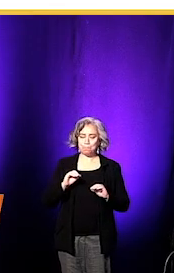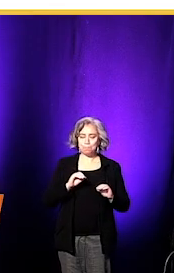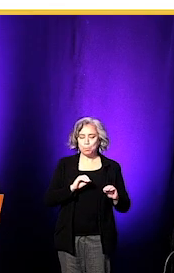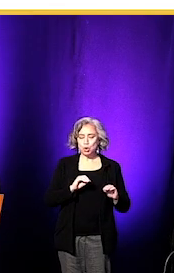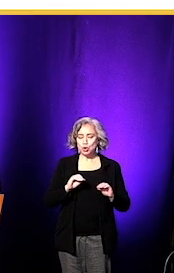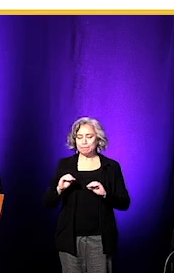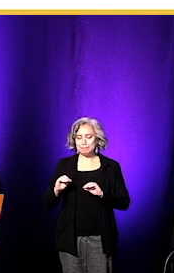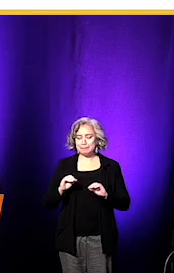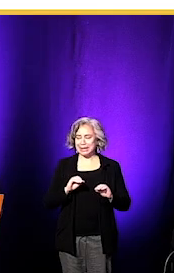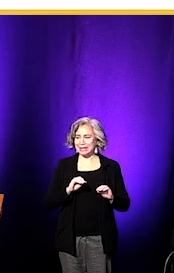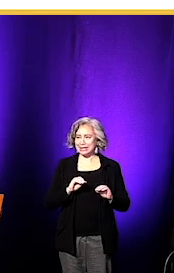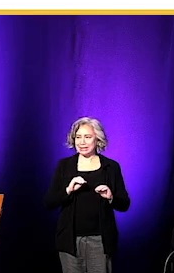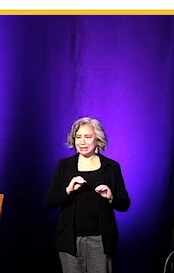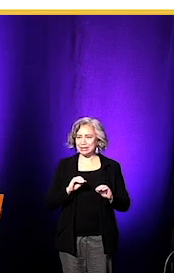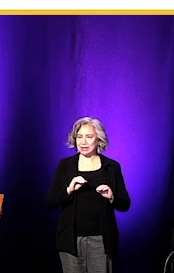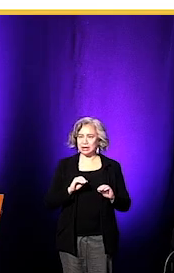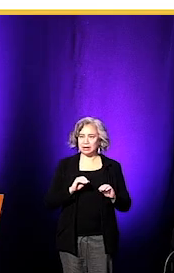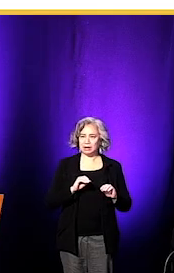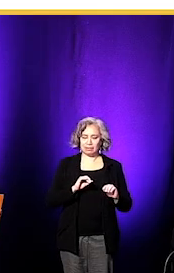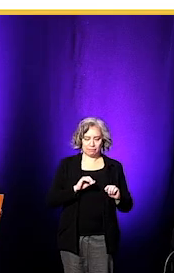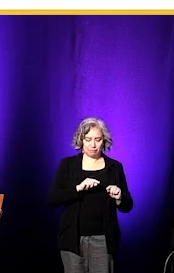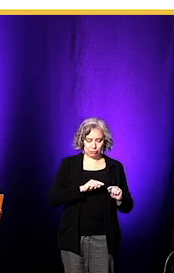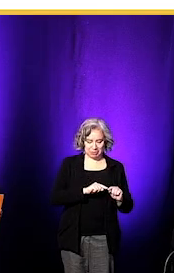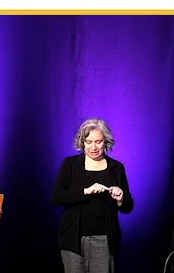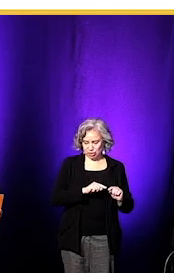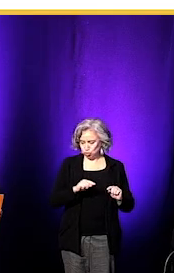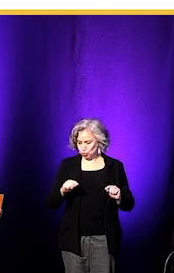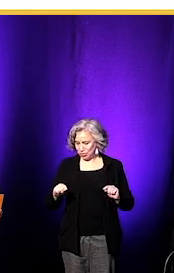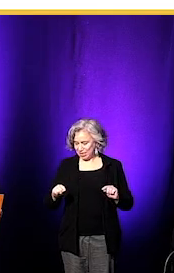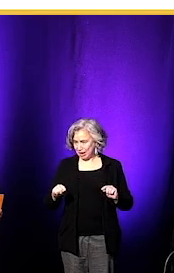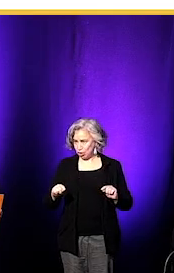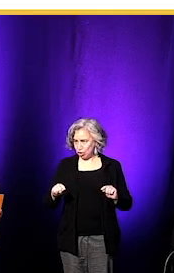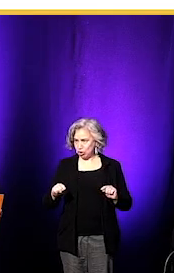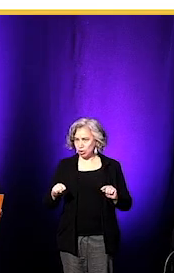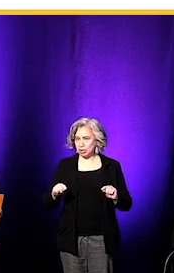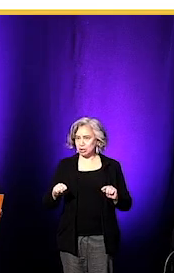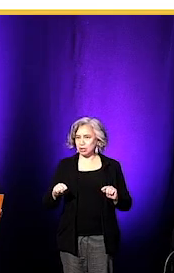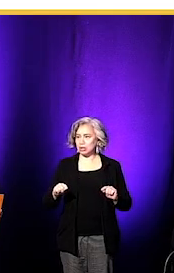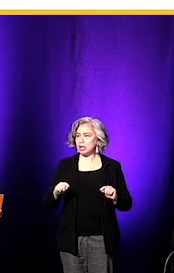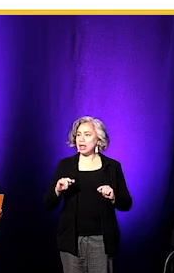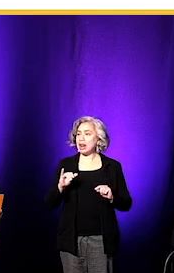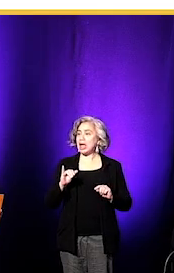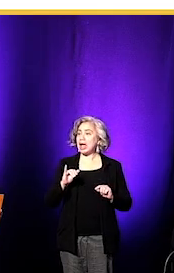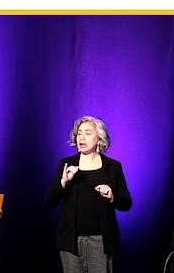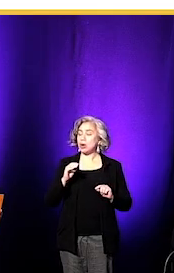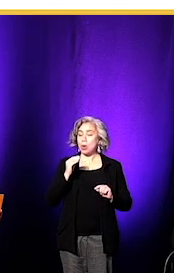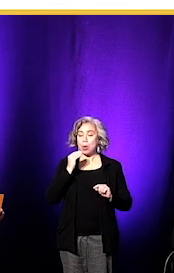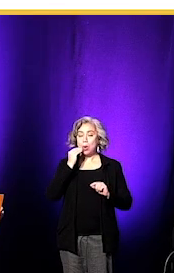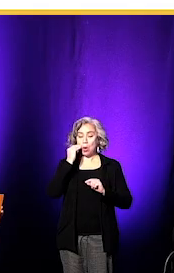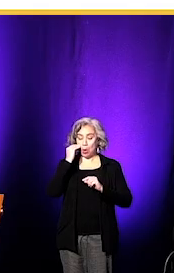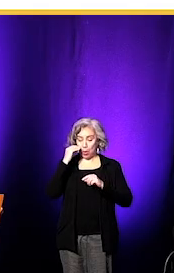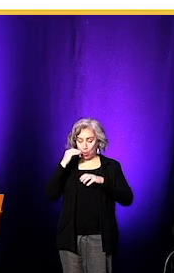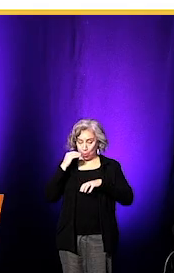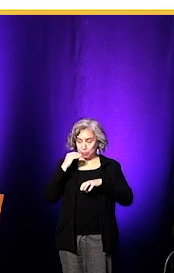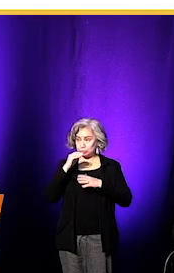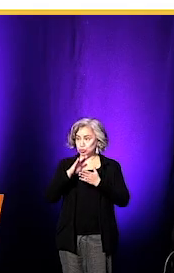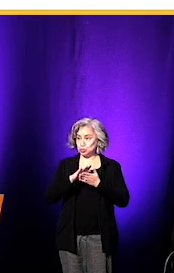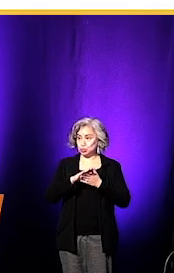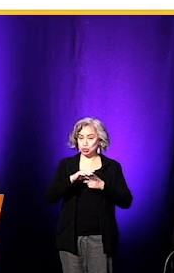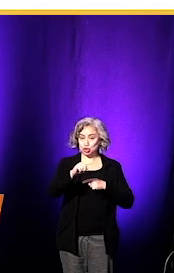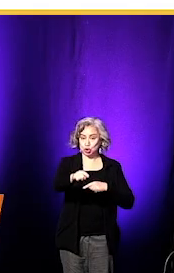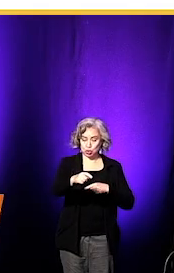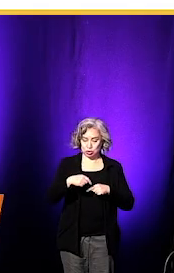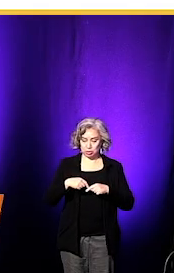from here to there. Like movement from home to school. As you learn, you change your repertoires